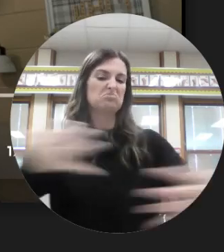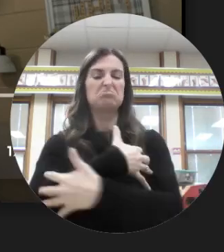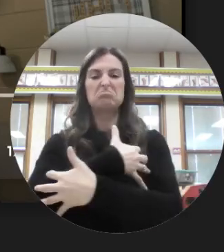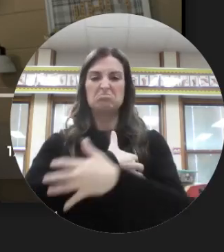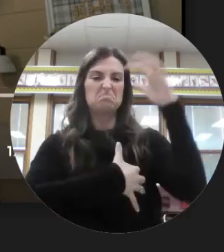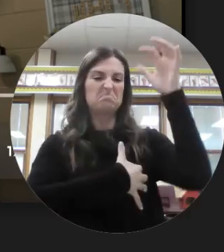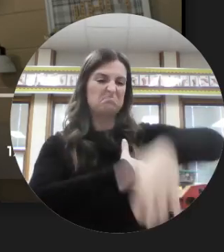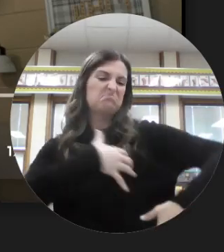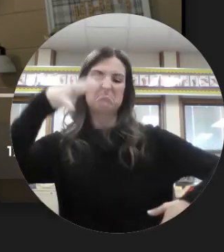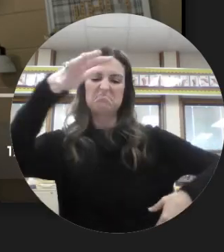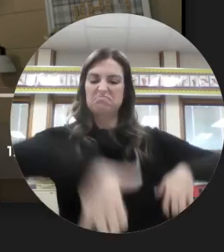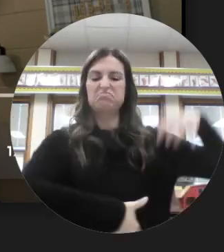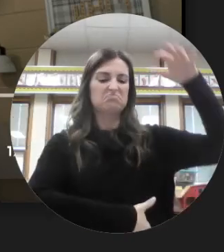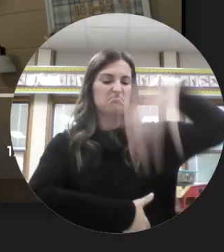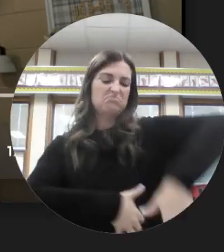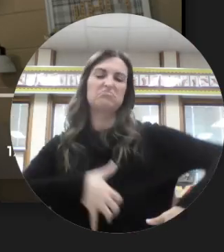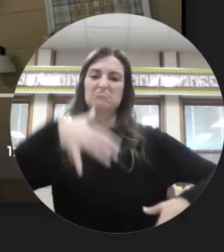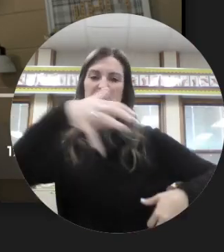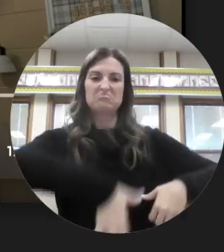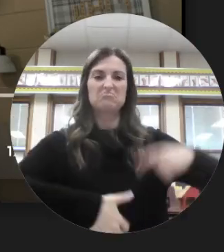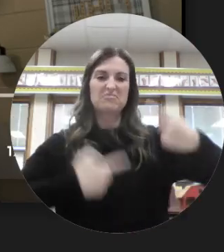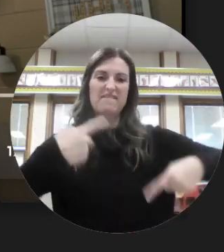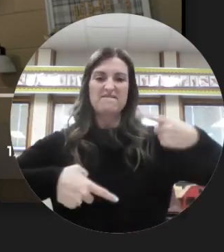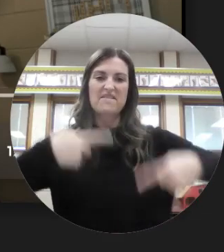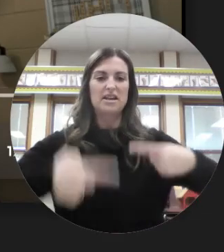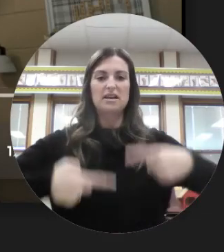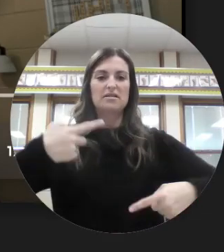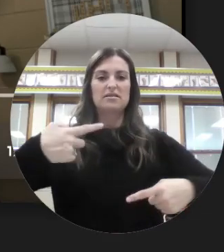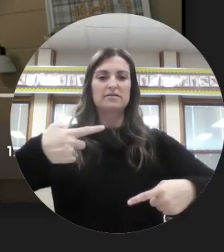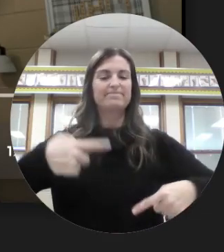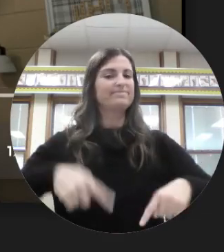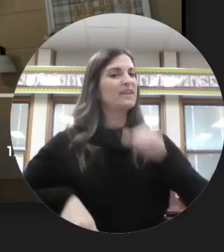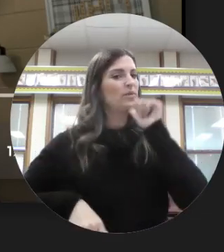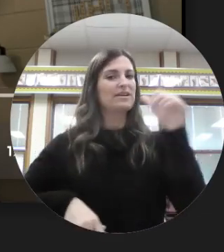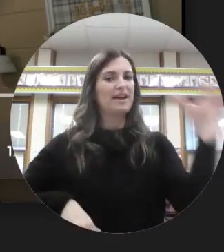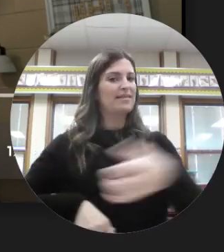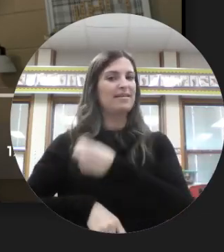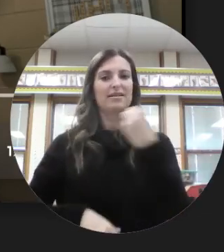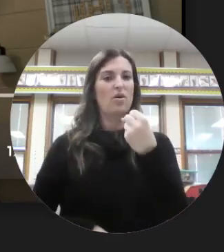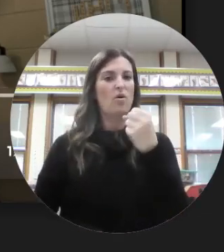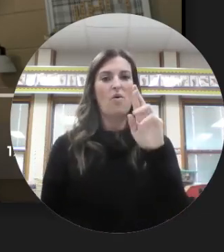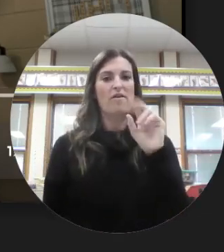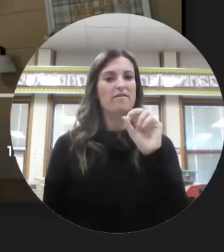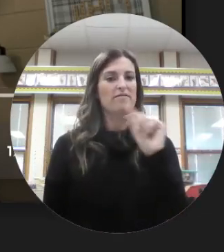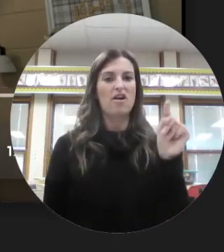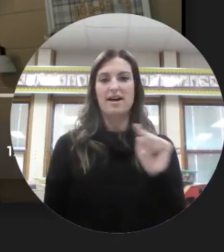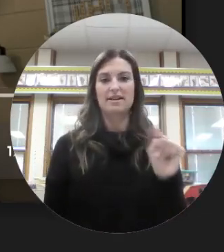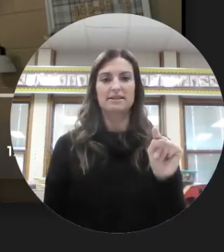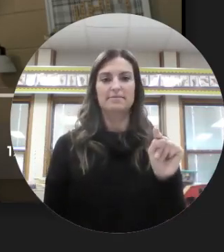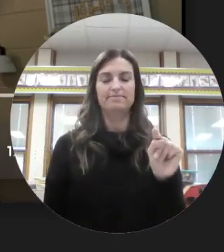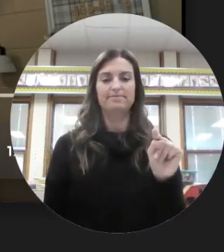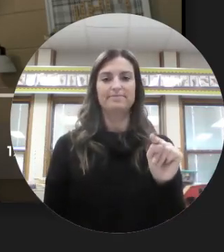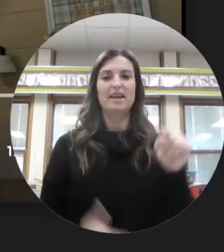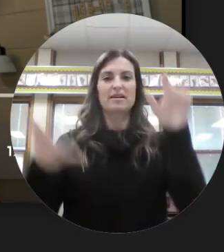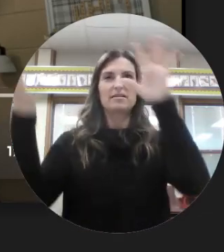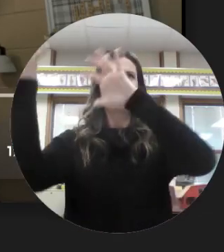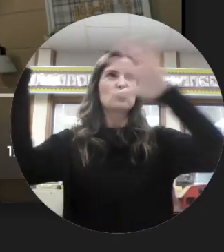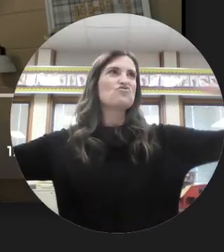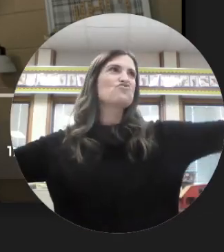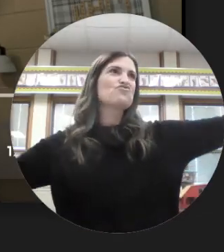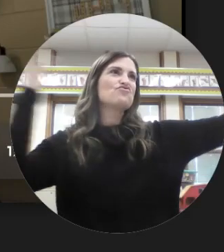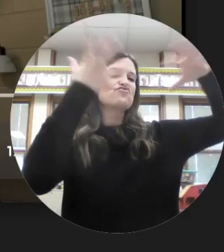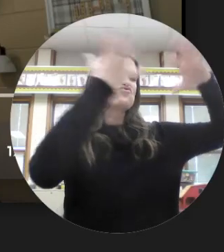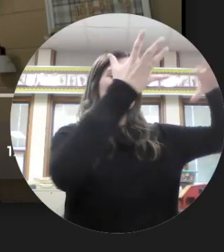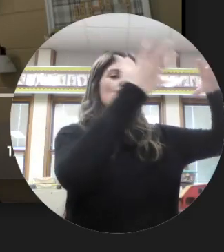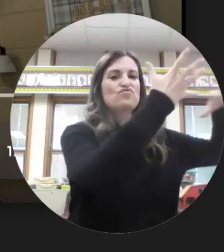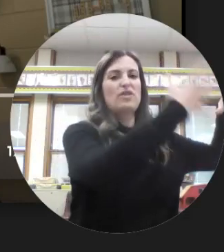her legs. The robot tried to shake free, but the bears would not let go of their prey, not this time. A cloud of dust bloomed around the trio